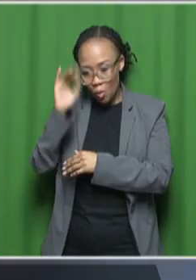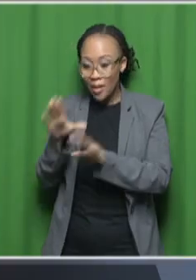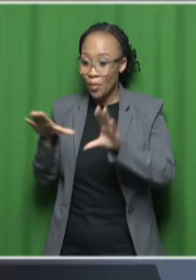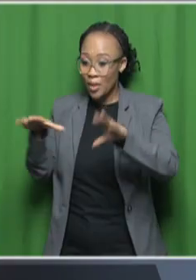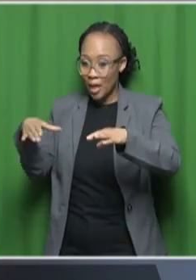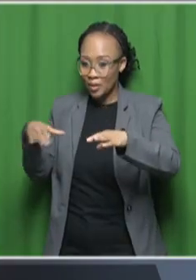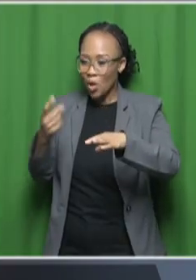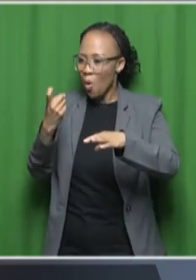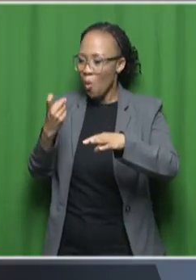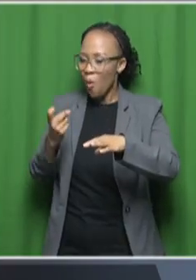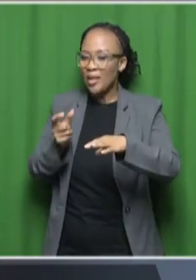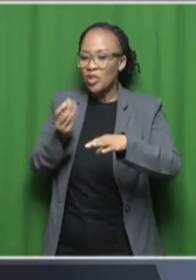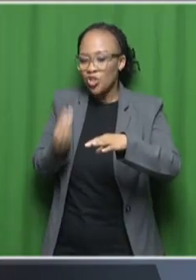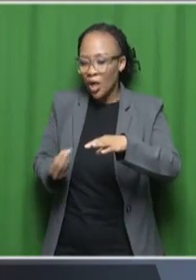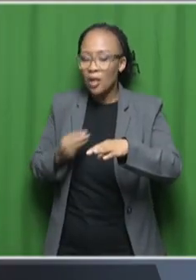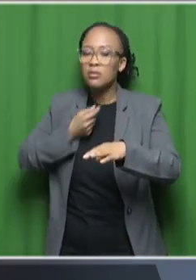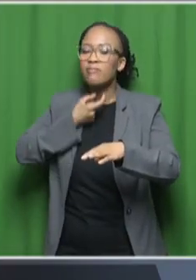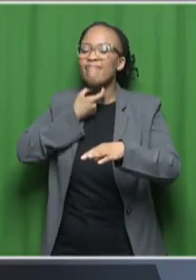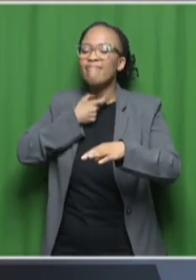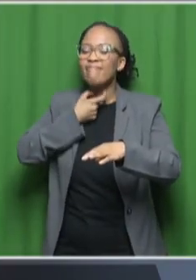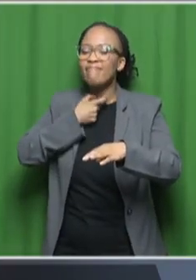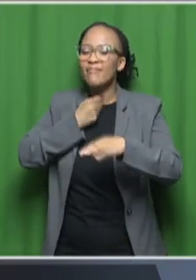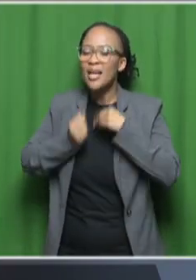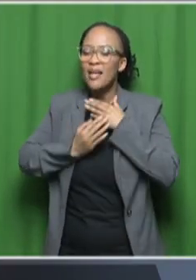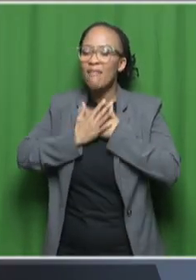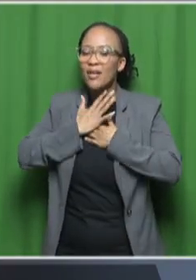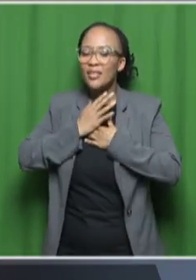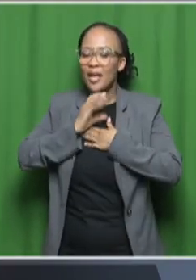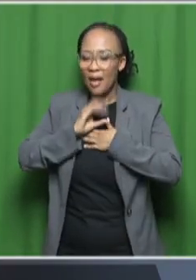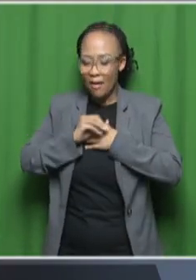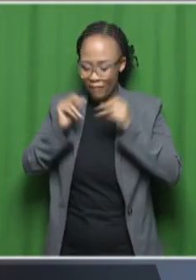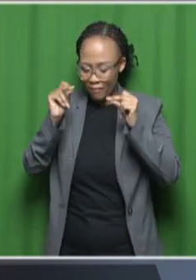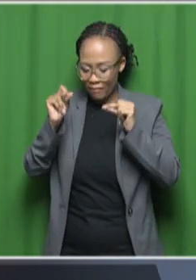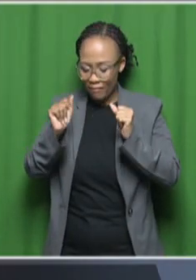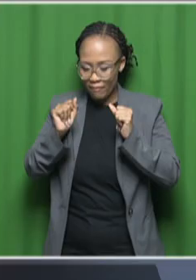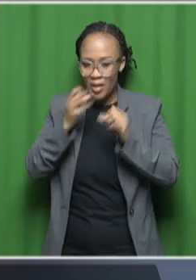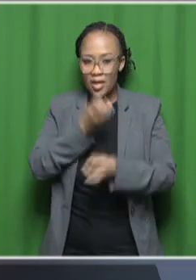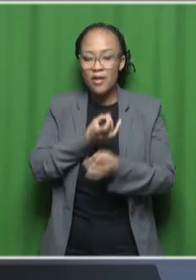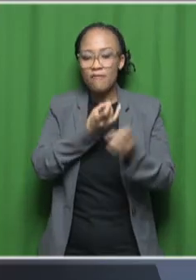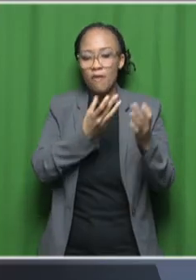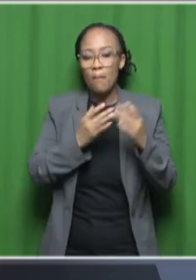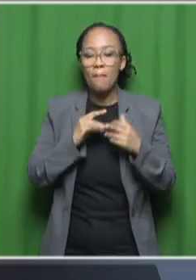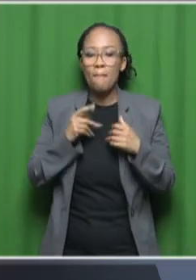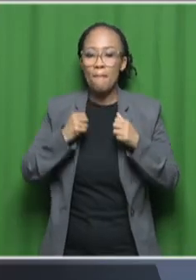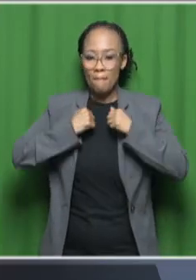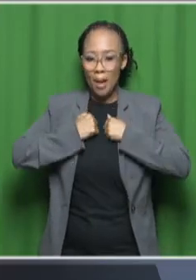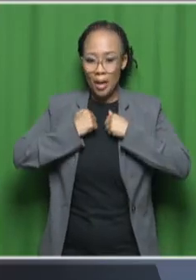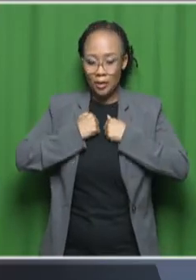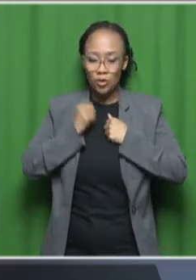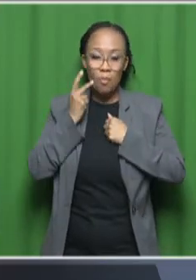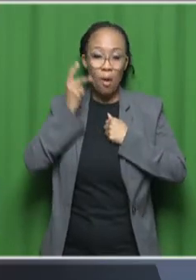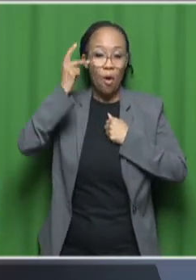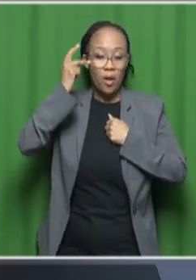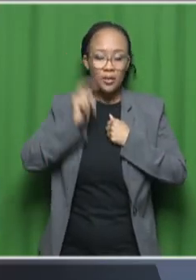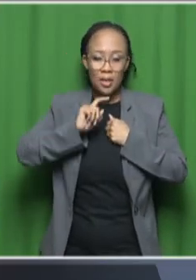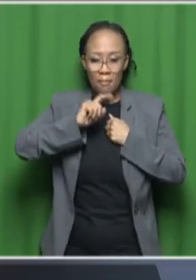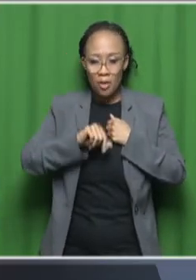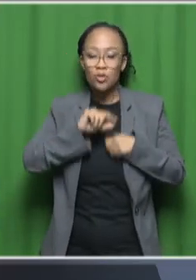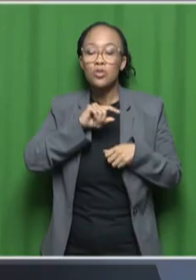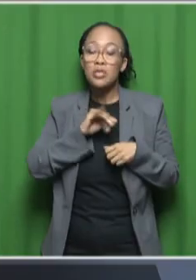infection, that they alert parents around them as necessary to take precautionary antibiotics